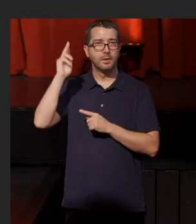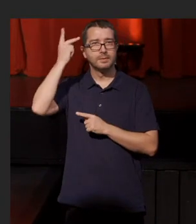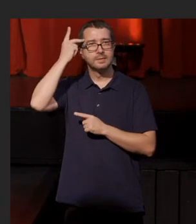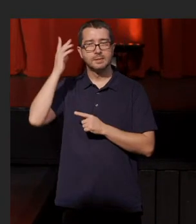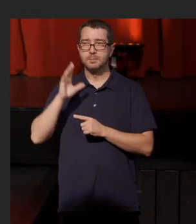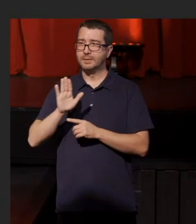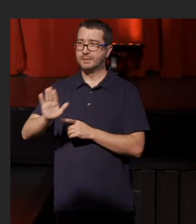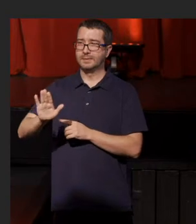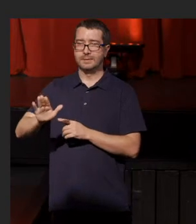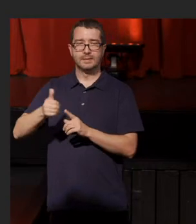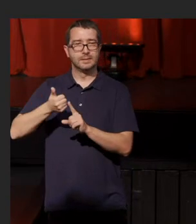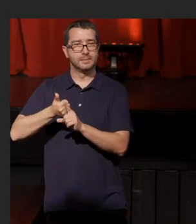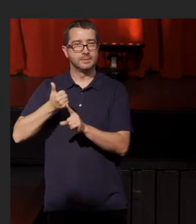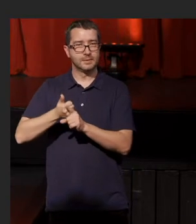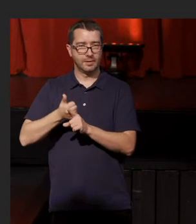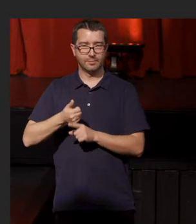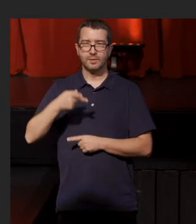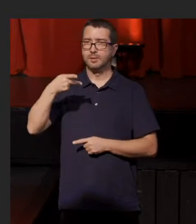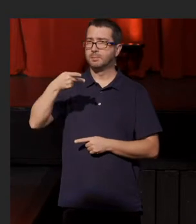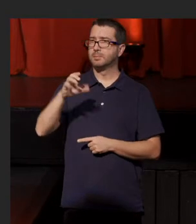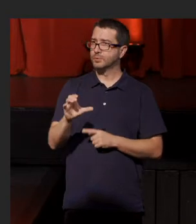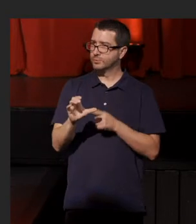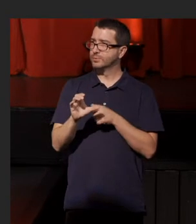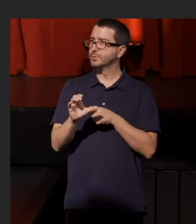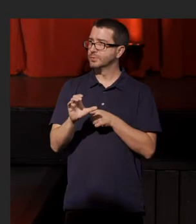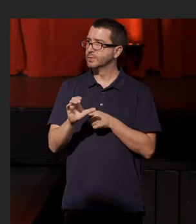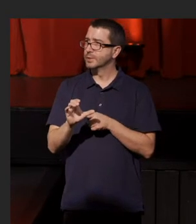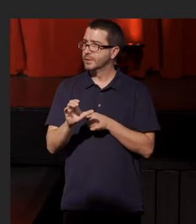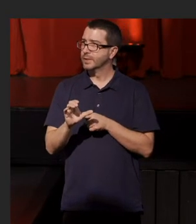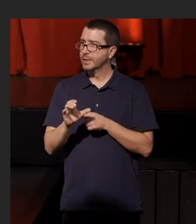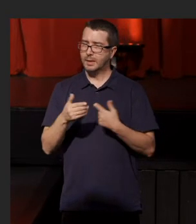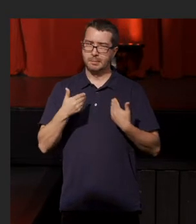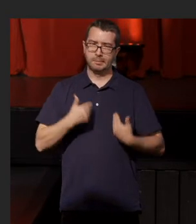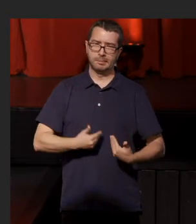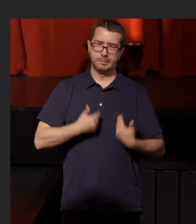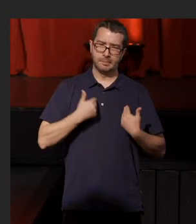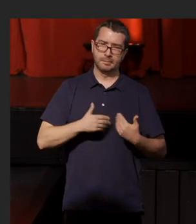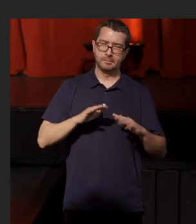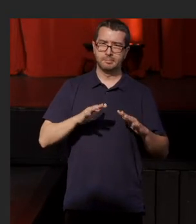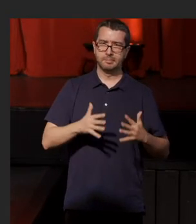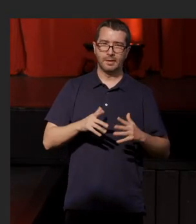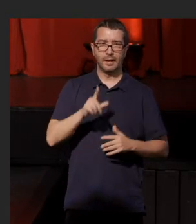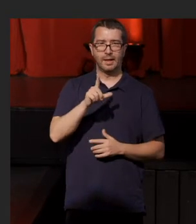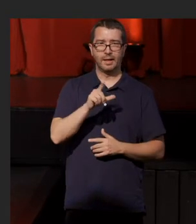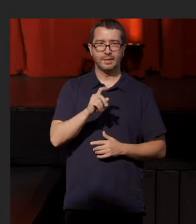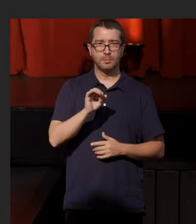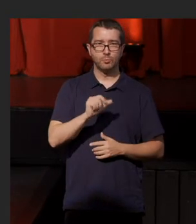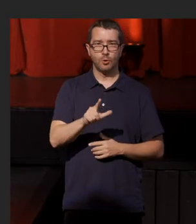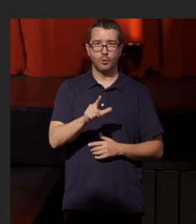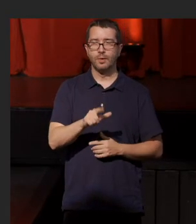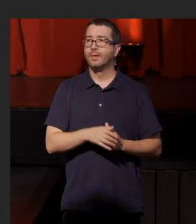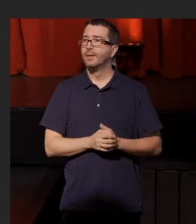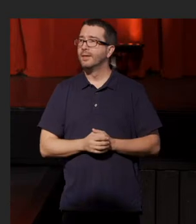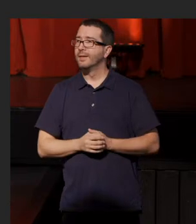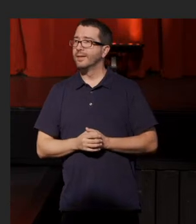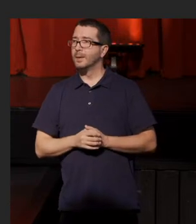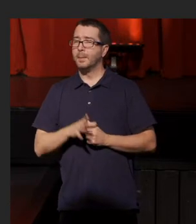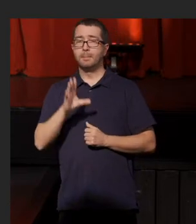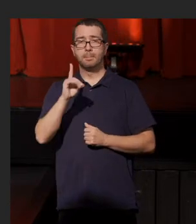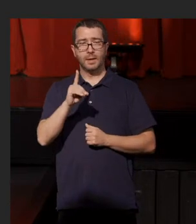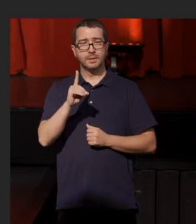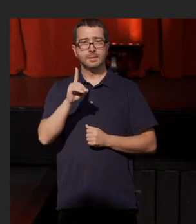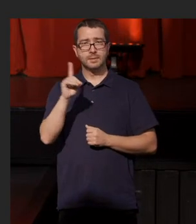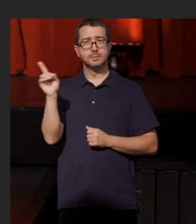a well-known progressive conservative, and I guess I'm something of a well-known liberal. But I think